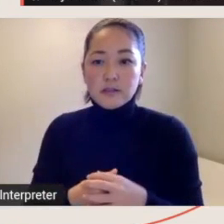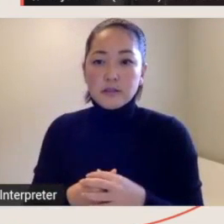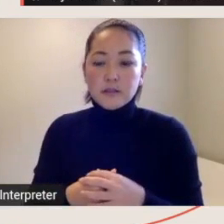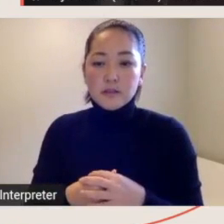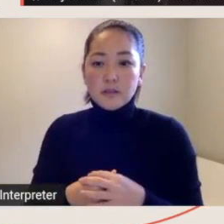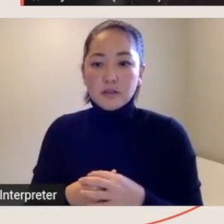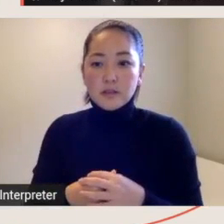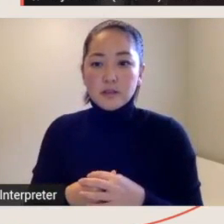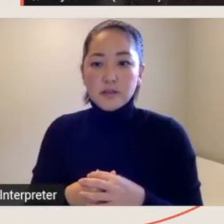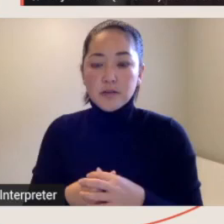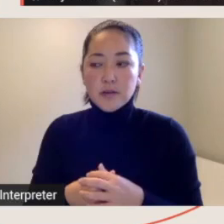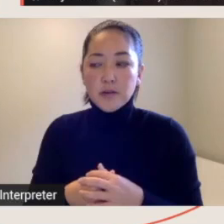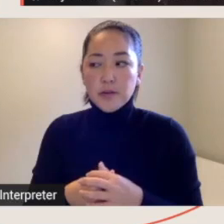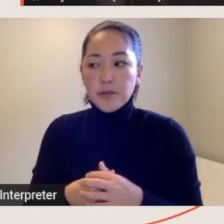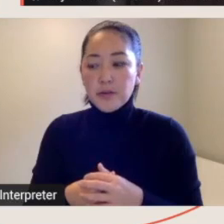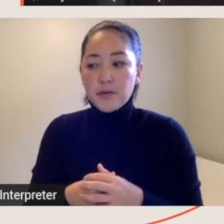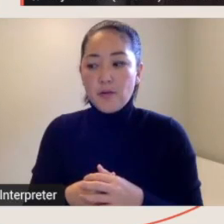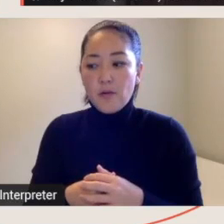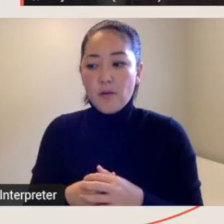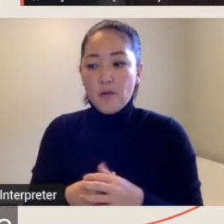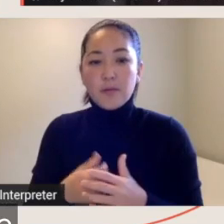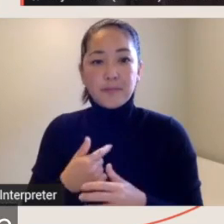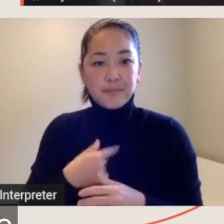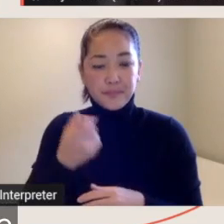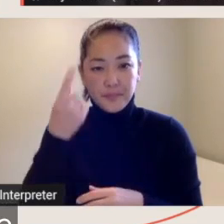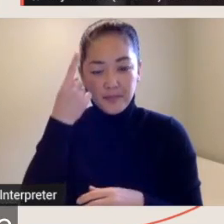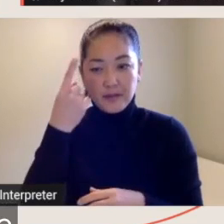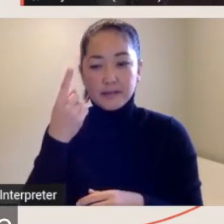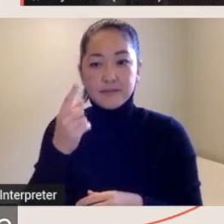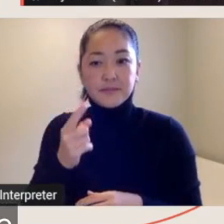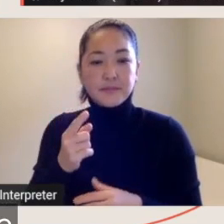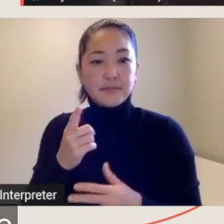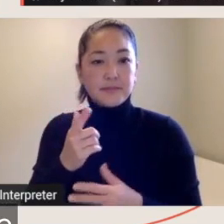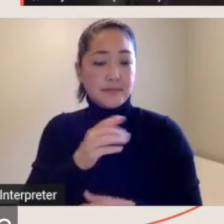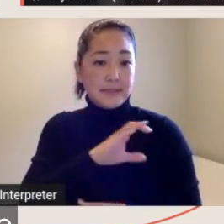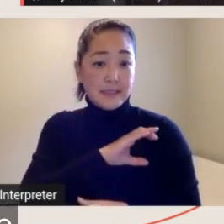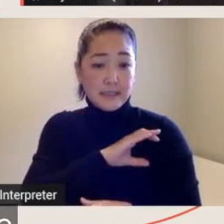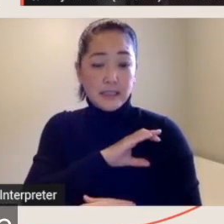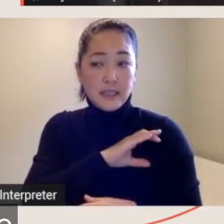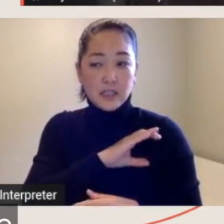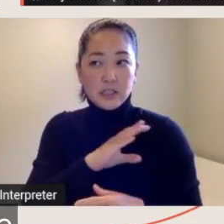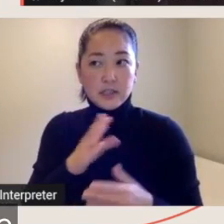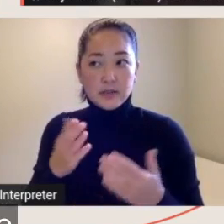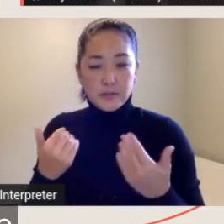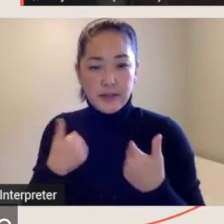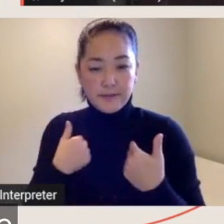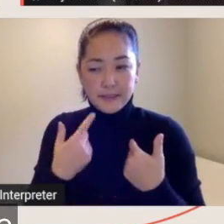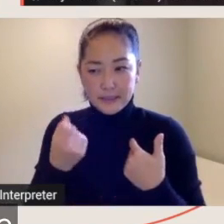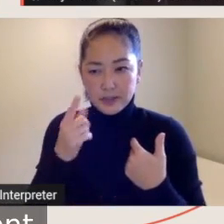we understood after seeing some of the conversations our characters were having in the scenes